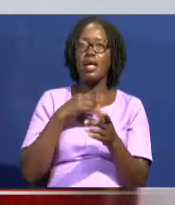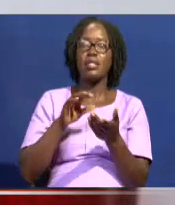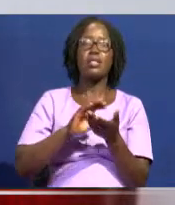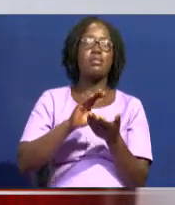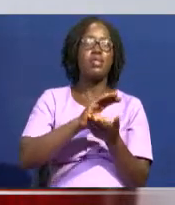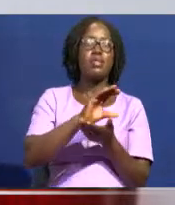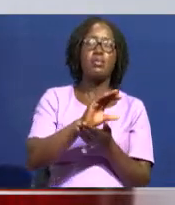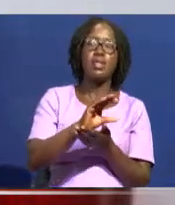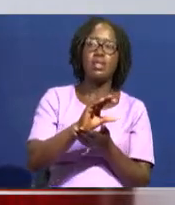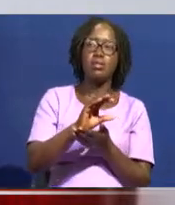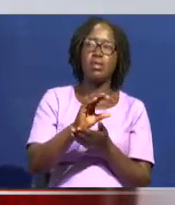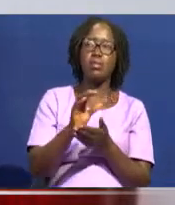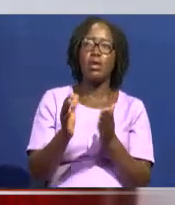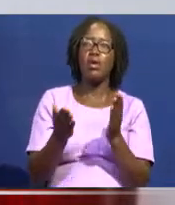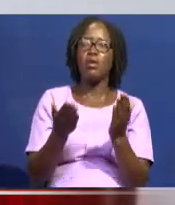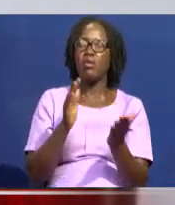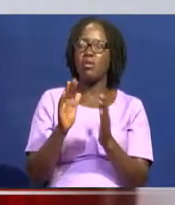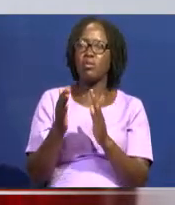disbursements